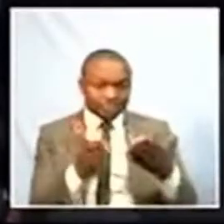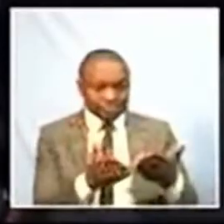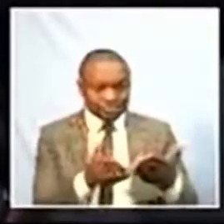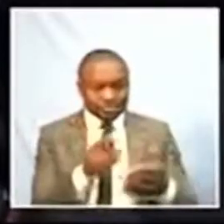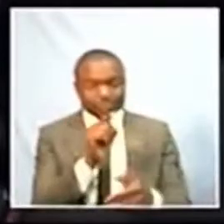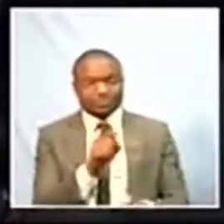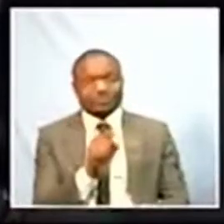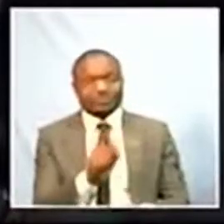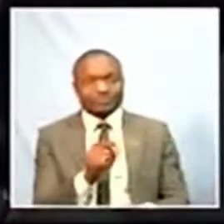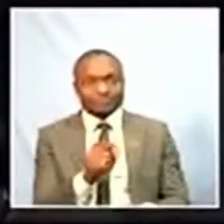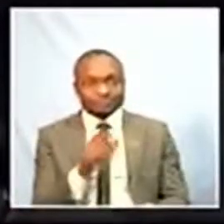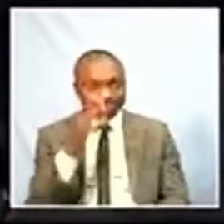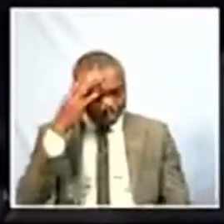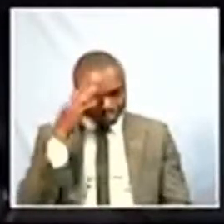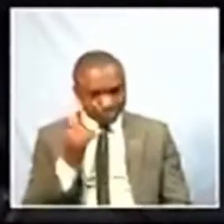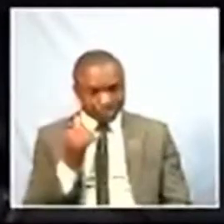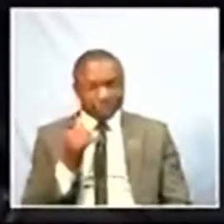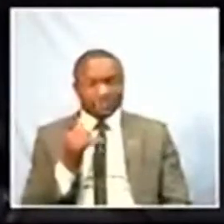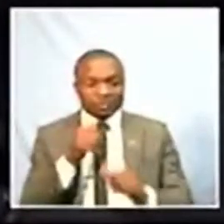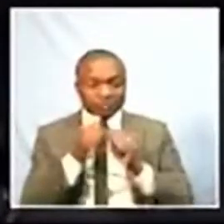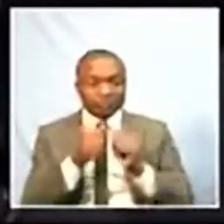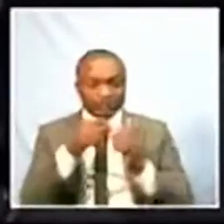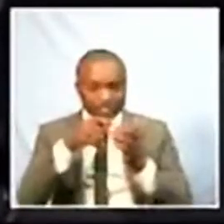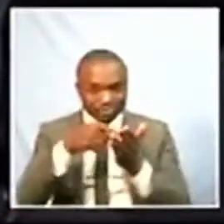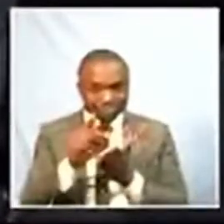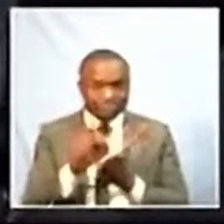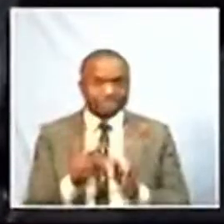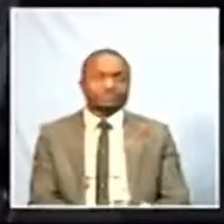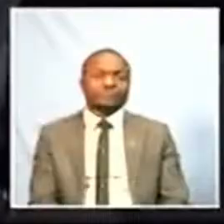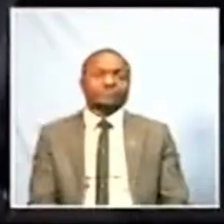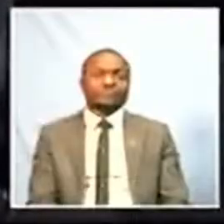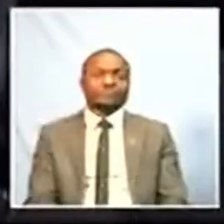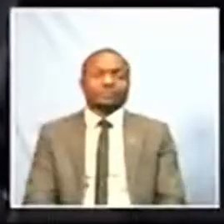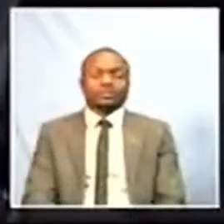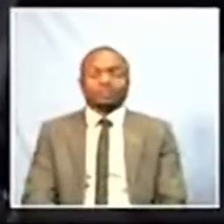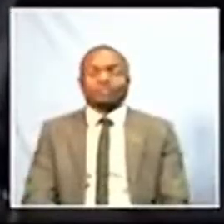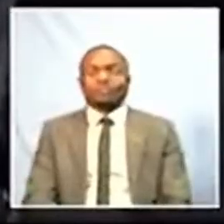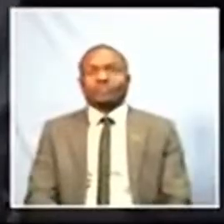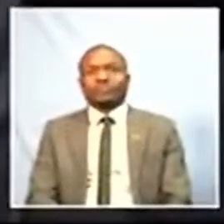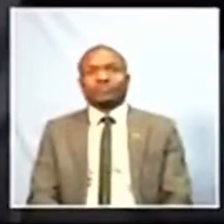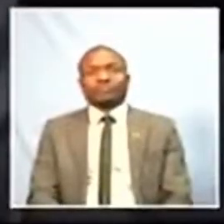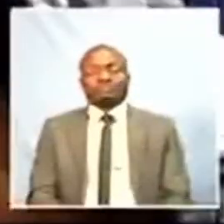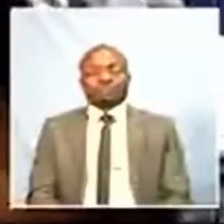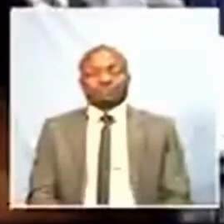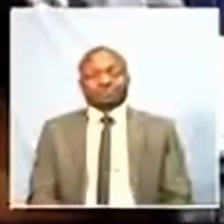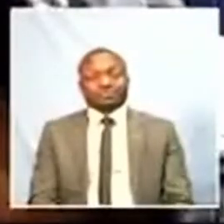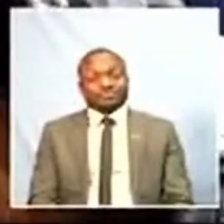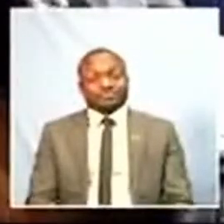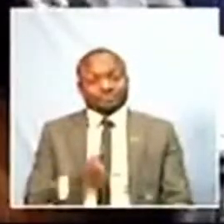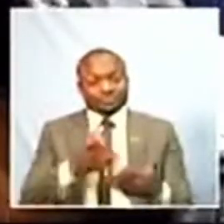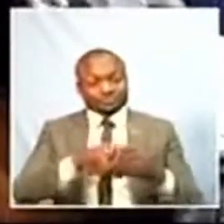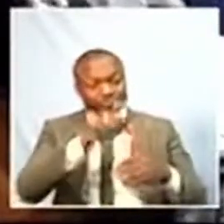those bases now, that's why the payment is raised. Did you see that on the invoice there was some alterations?